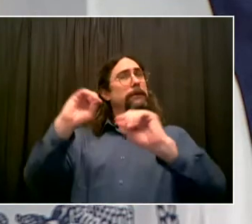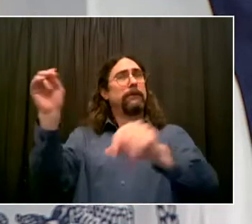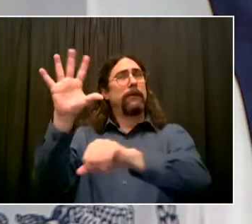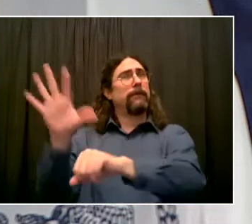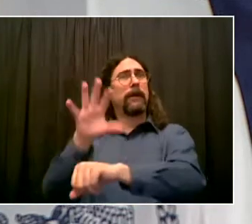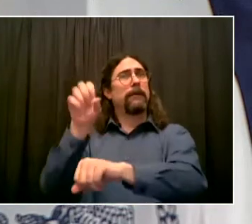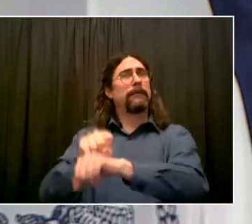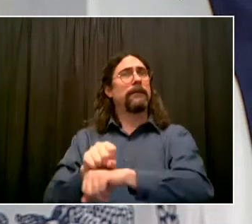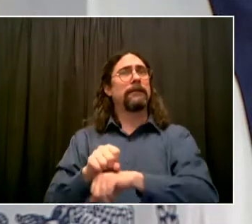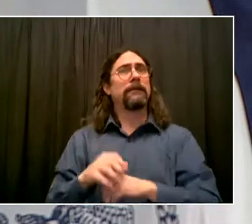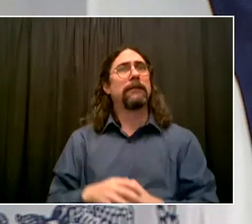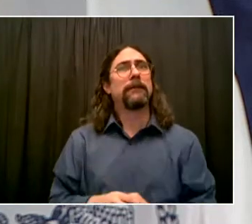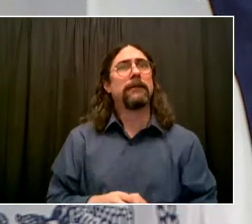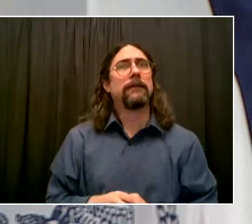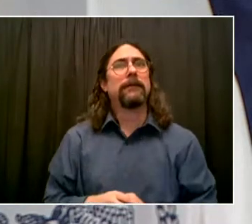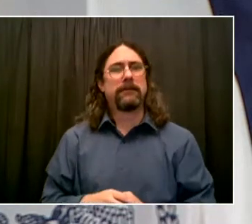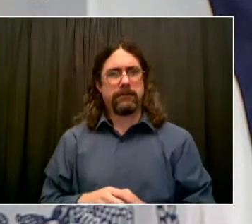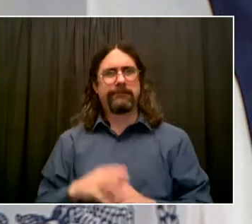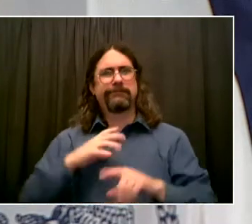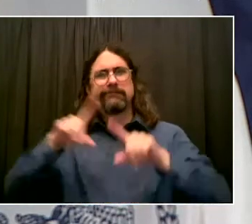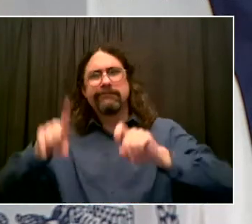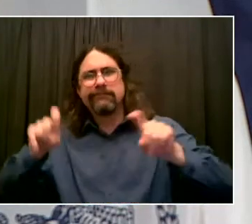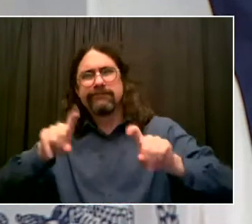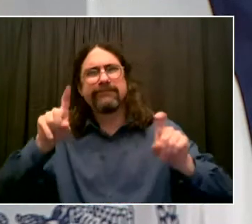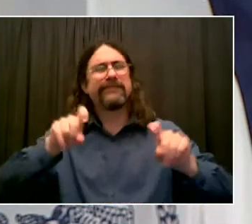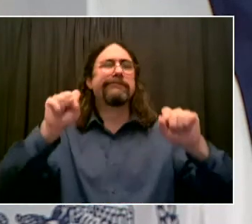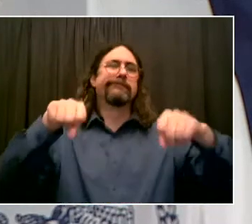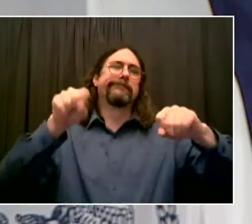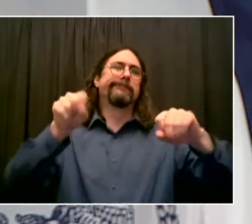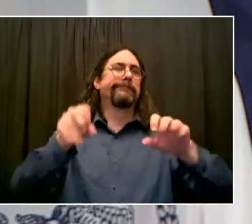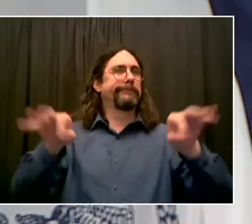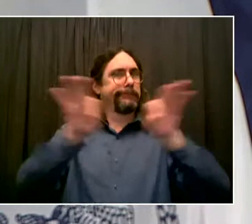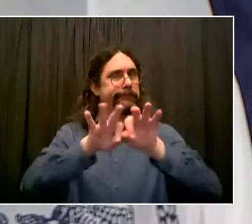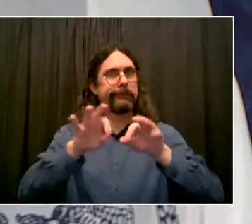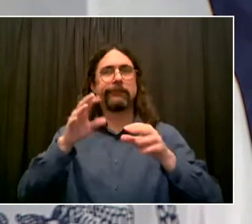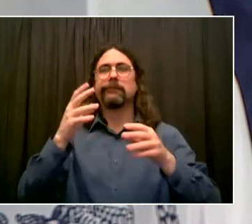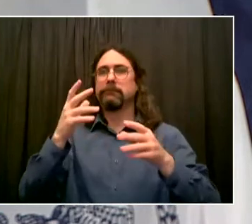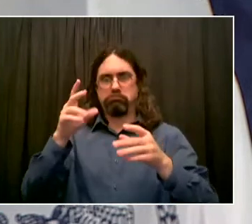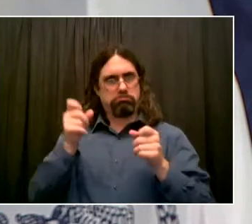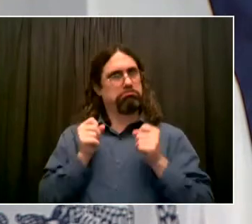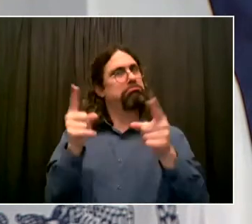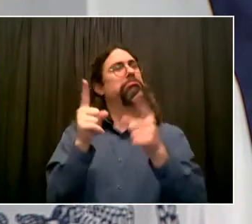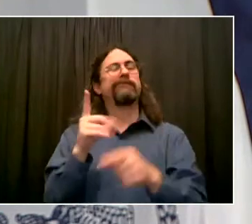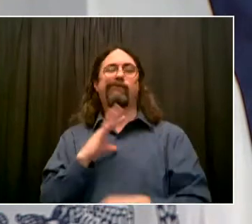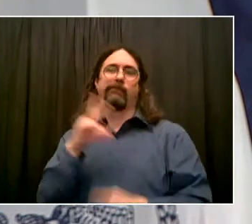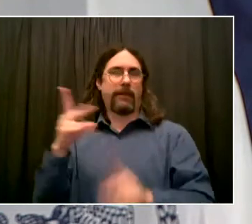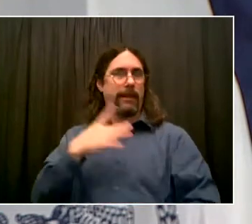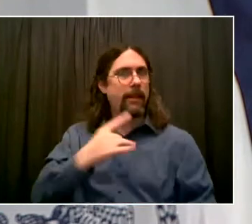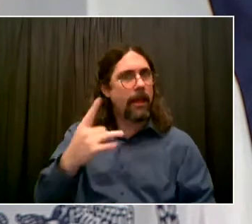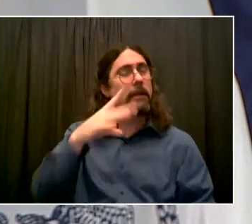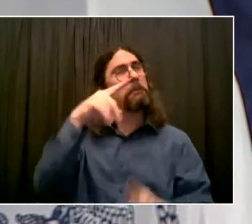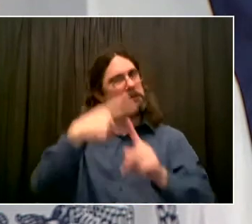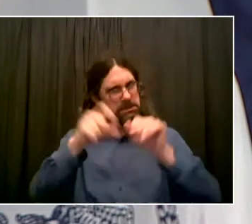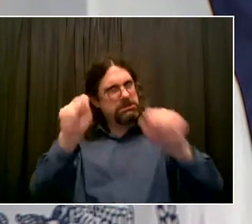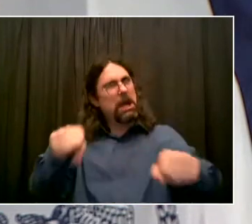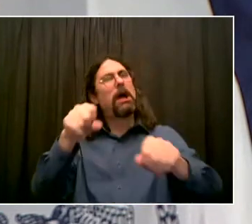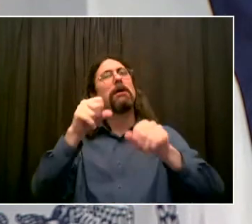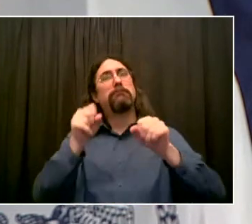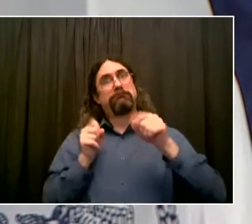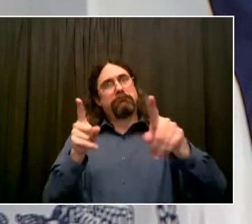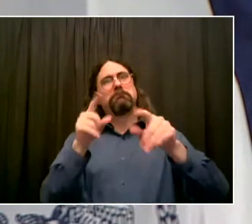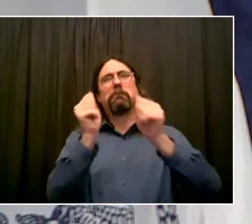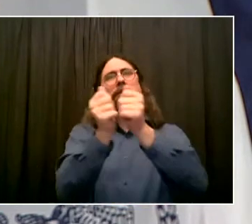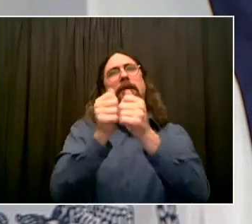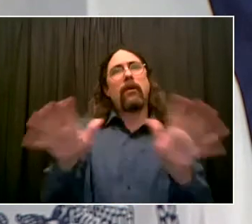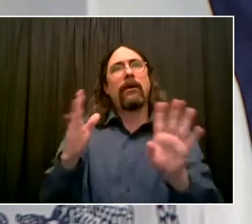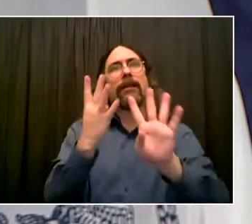do walk-in appointments. It's so much easier. James, I had the amazing experience at the Museum of Natural History